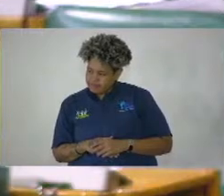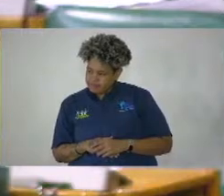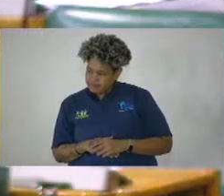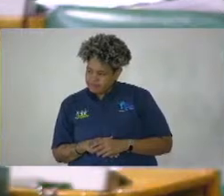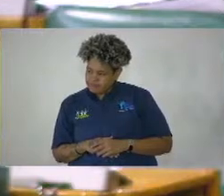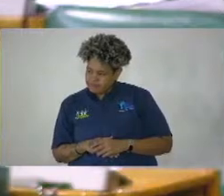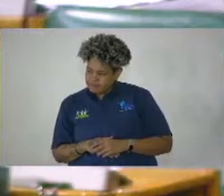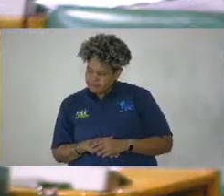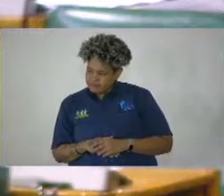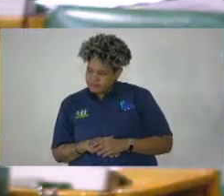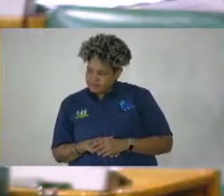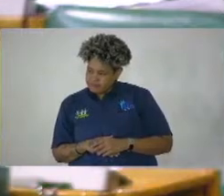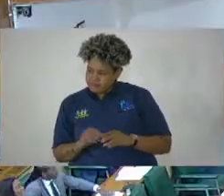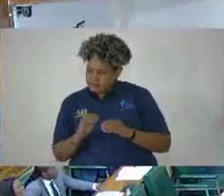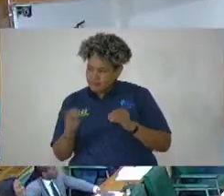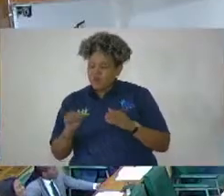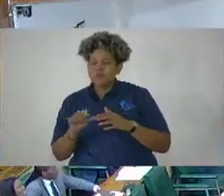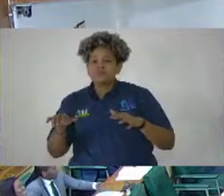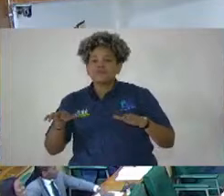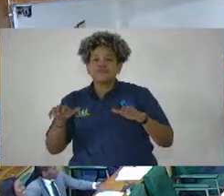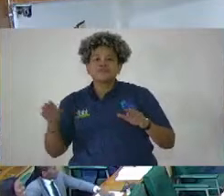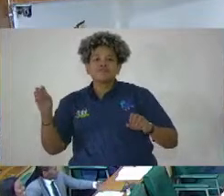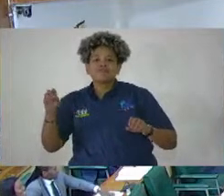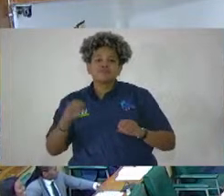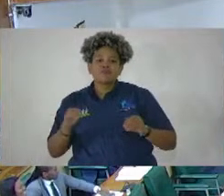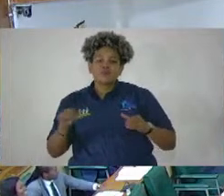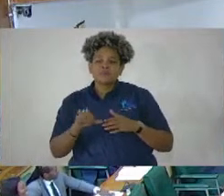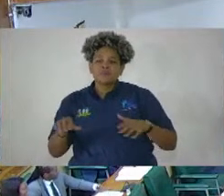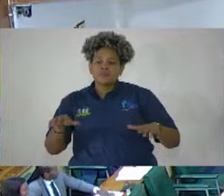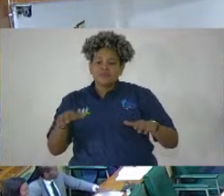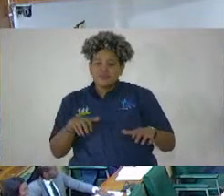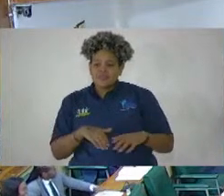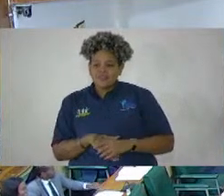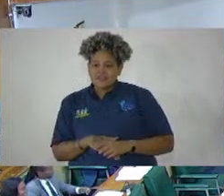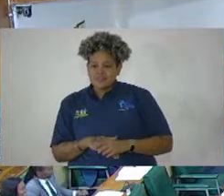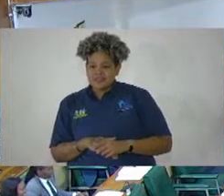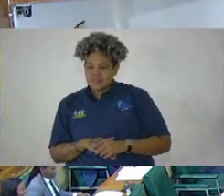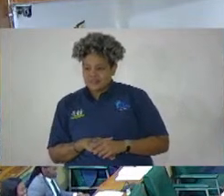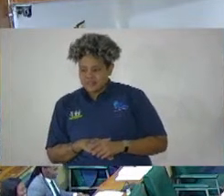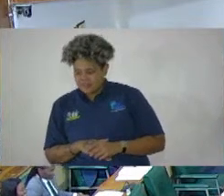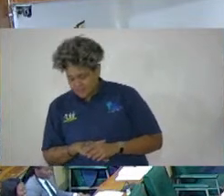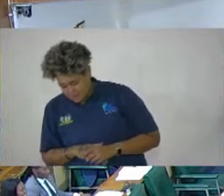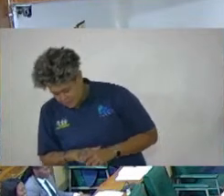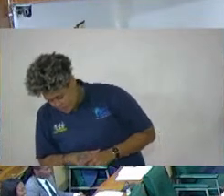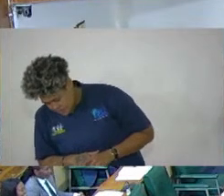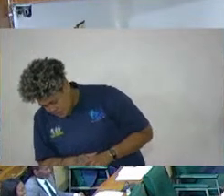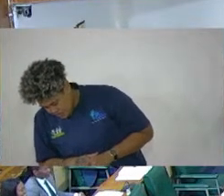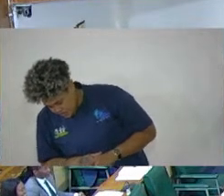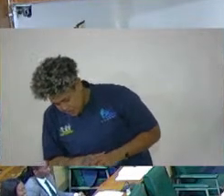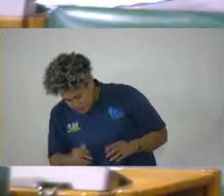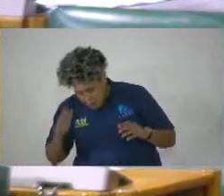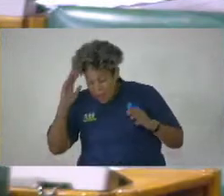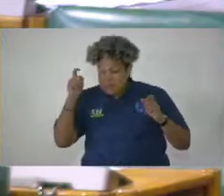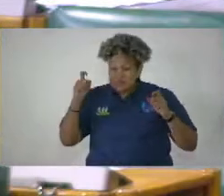freeze. No wage freeze. So, Mr. Speaker,